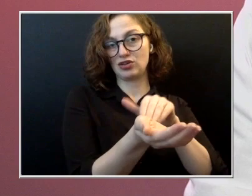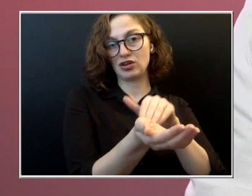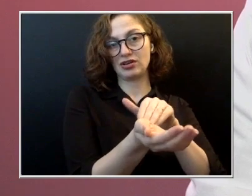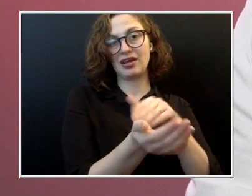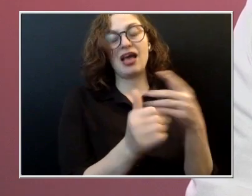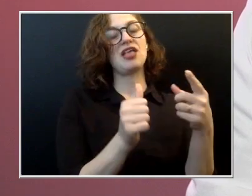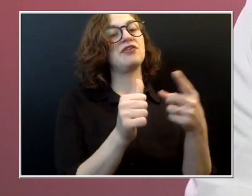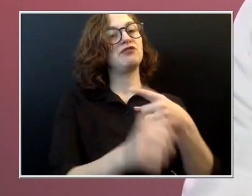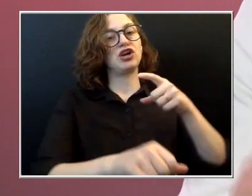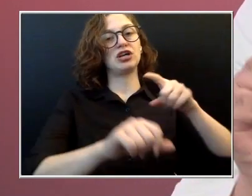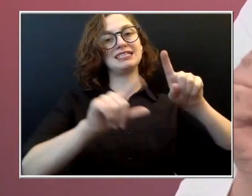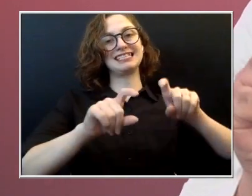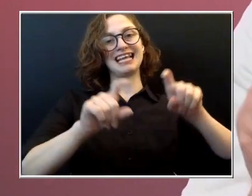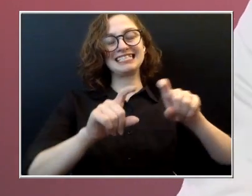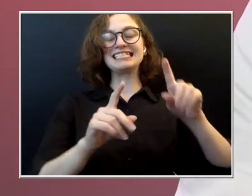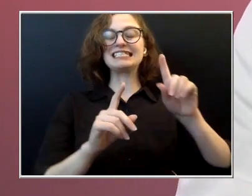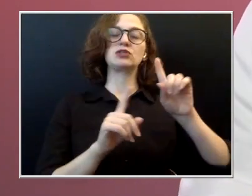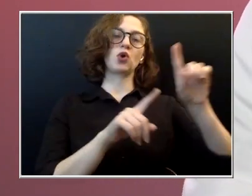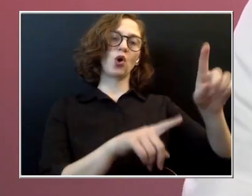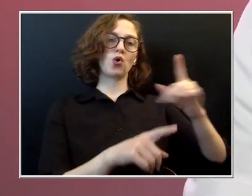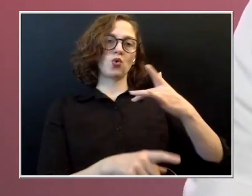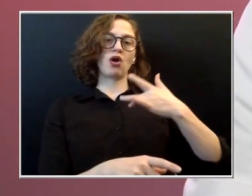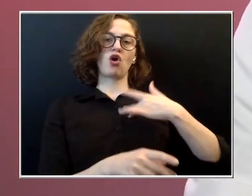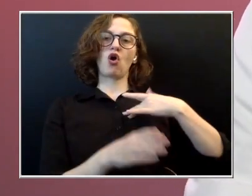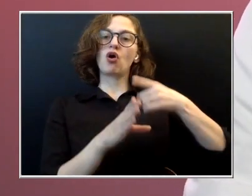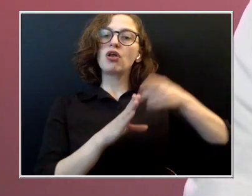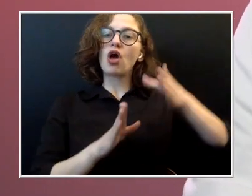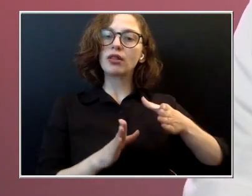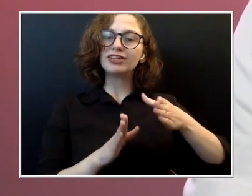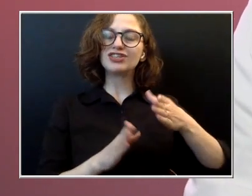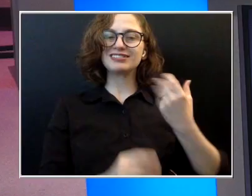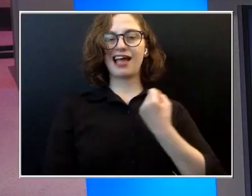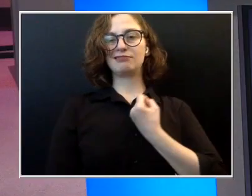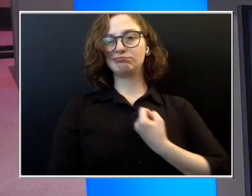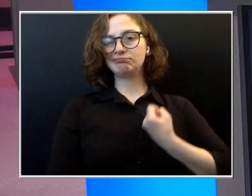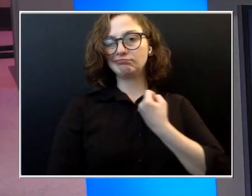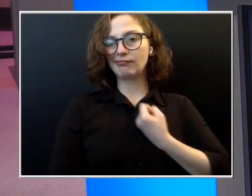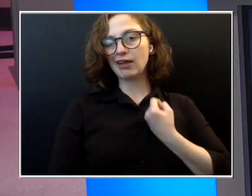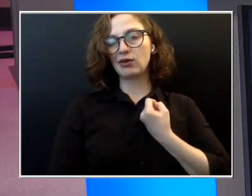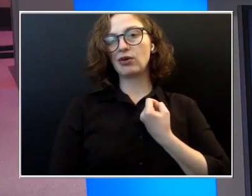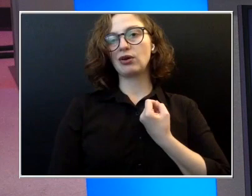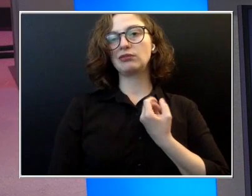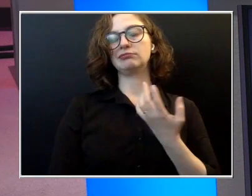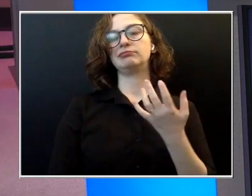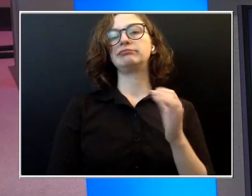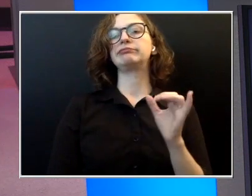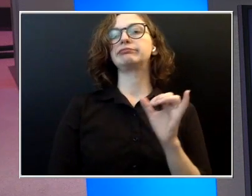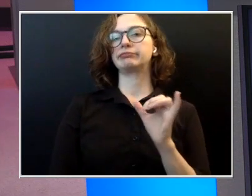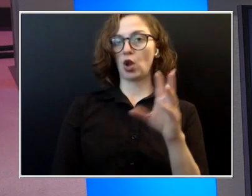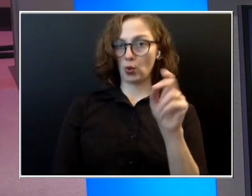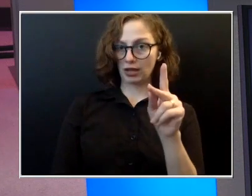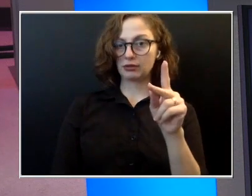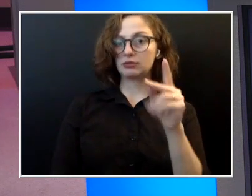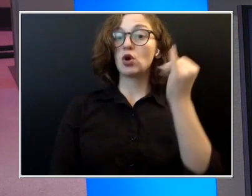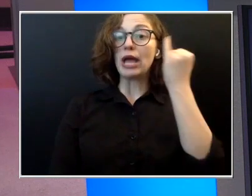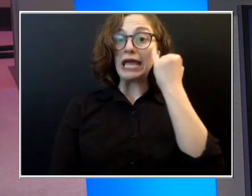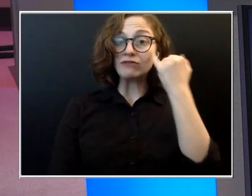an echocardiogram, because we'll see more thickness in the heart. So if you have carpal tunnel in both your wrists,